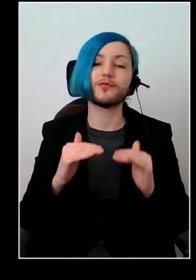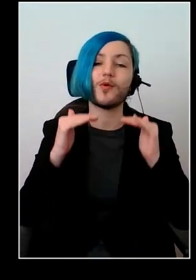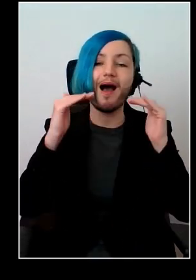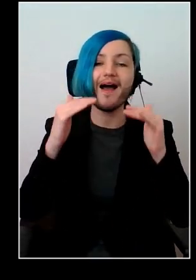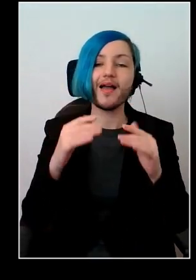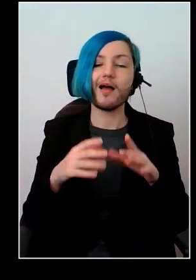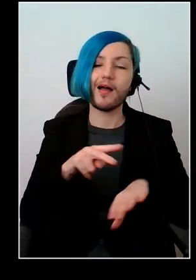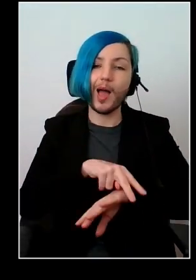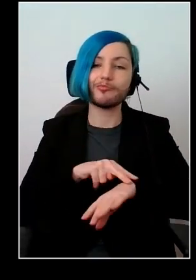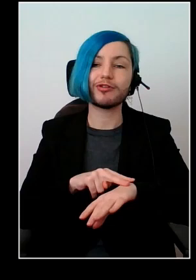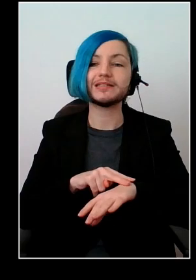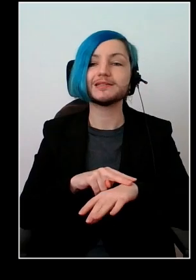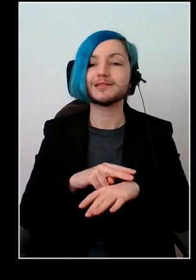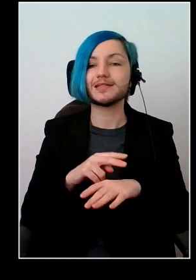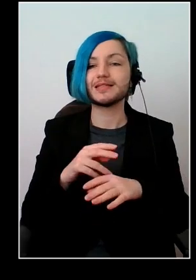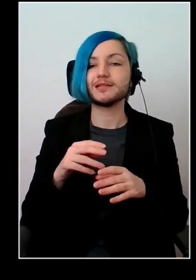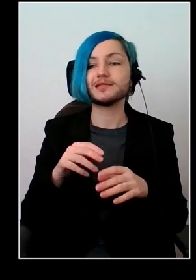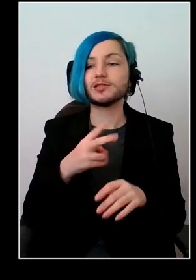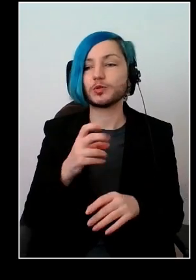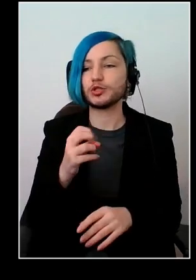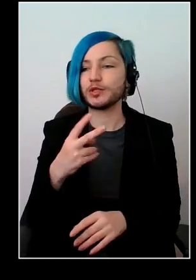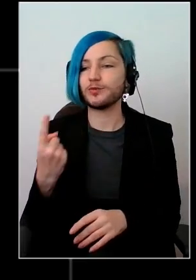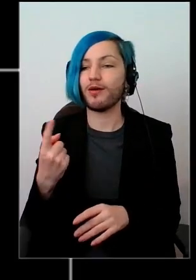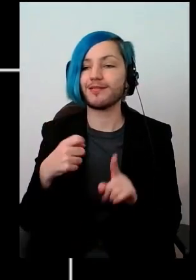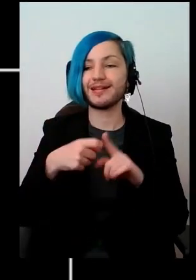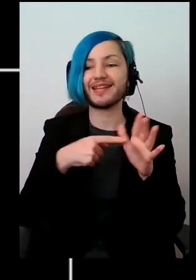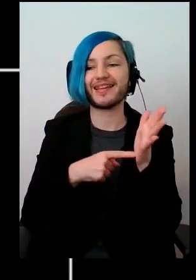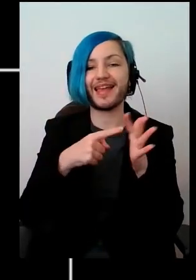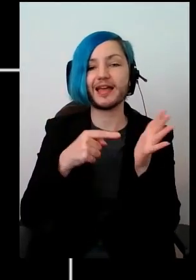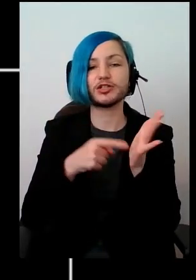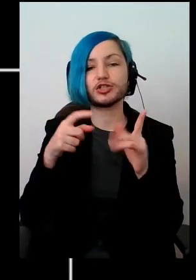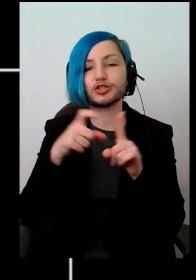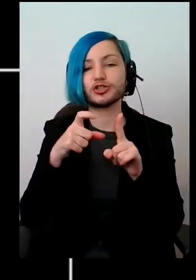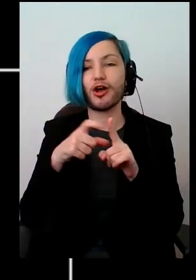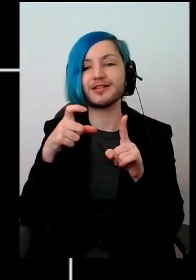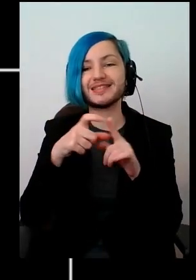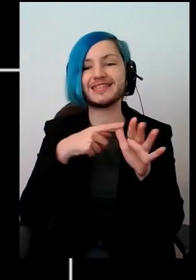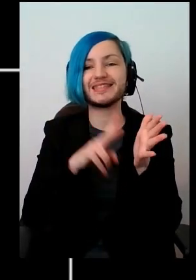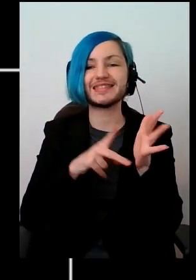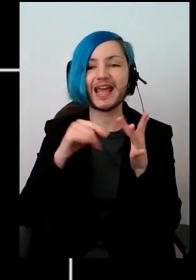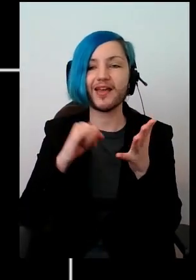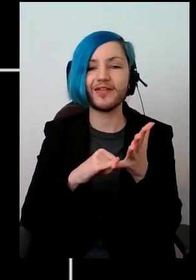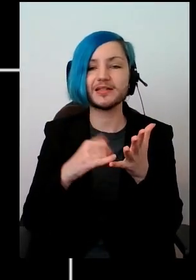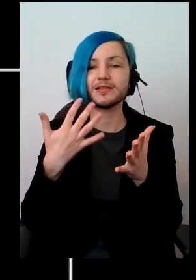is Kate Todd Davis from Rolls-Royce PLC.